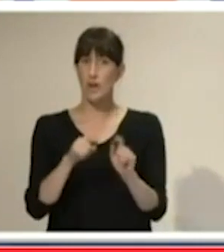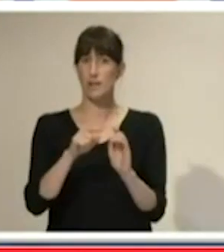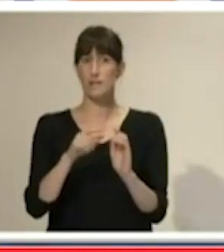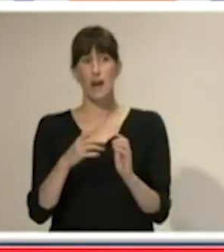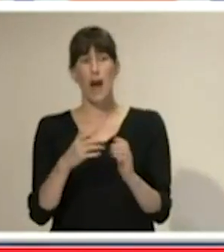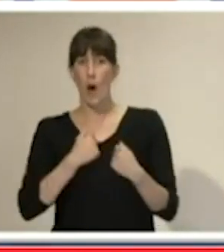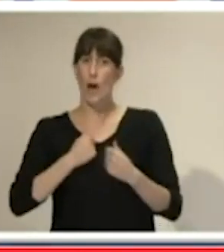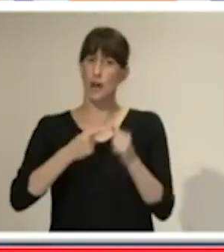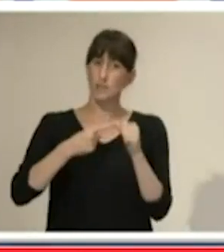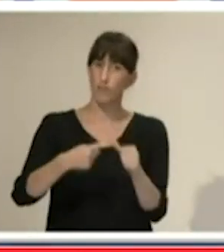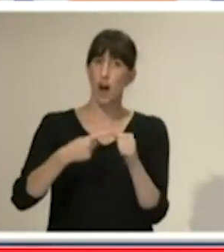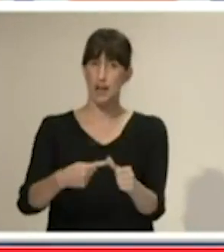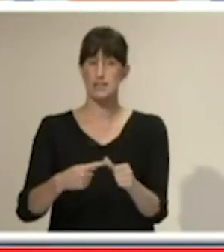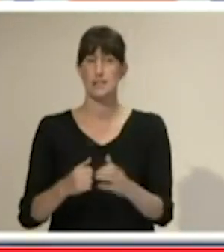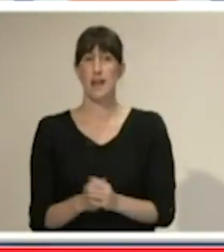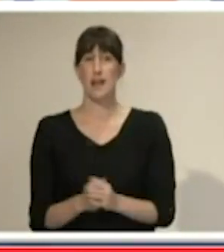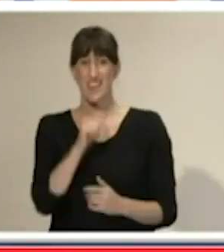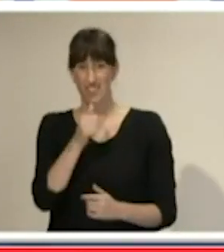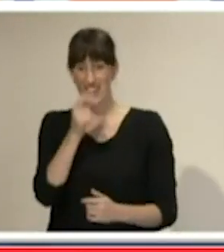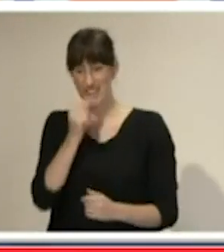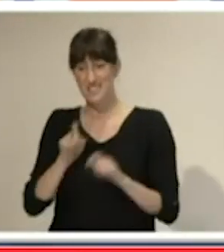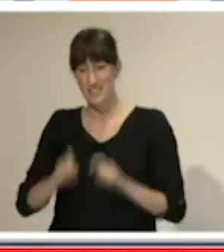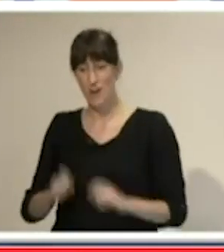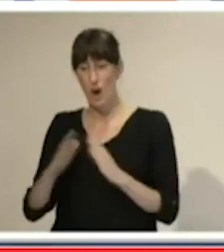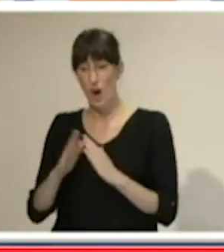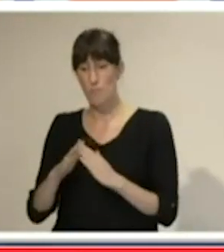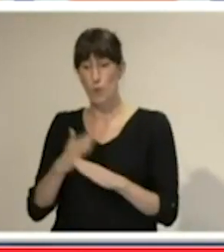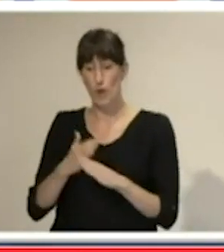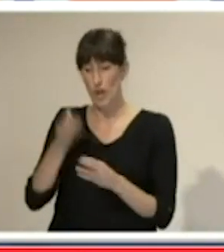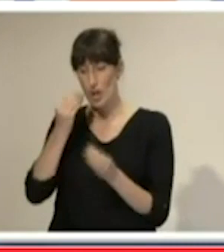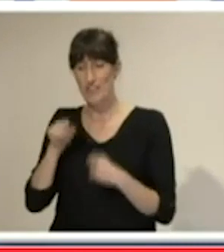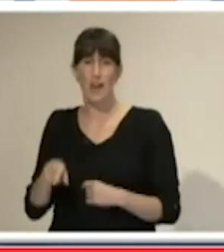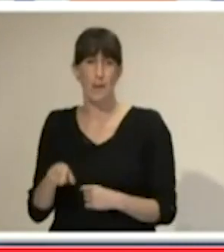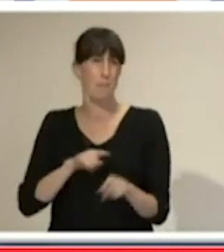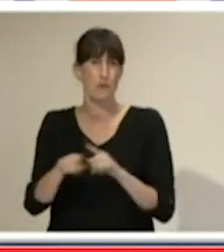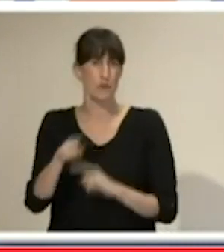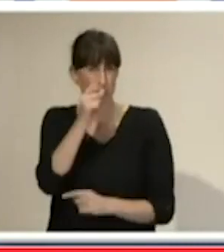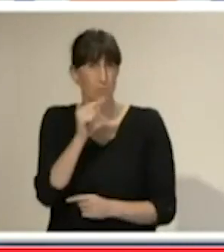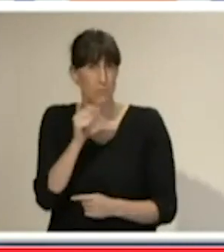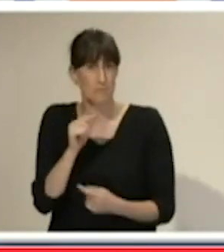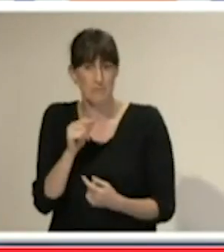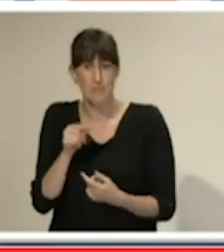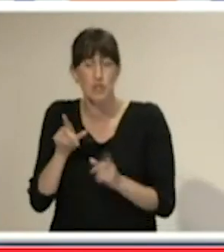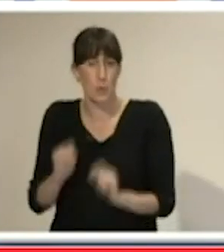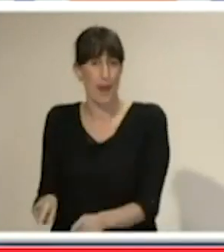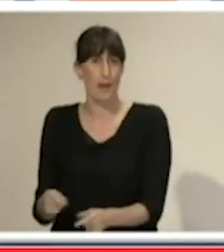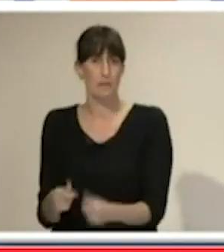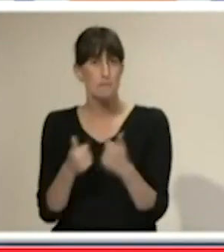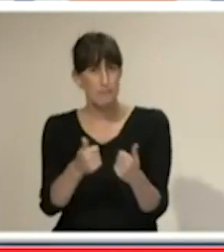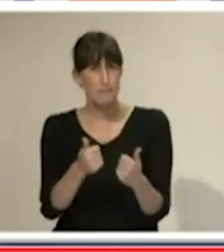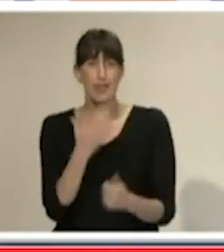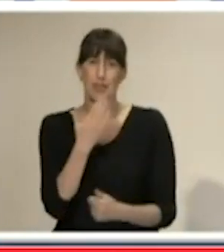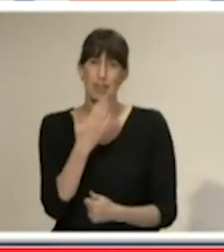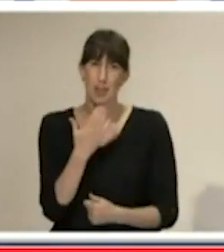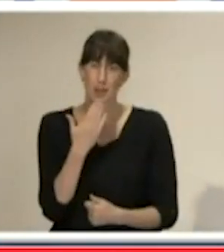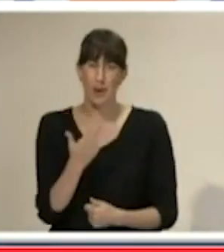therefore learning and working from home if that's possible. I do want to thank everyone who is doing that, though. I know distance learning and